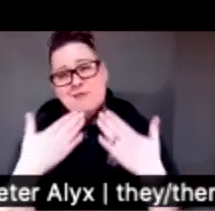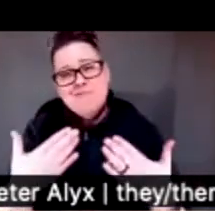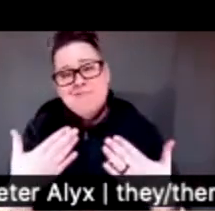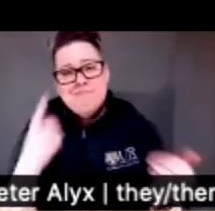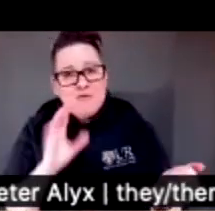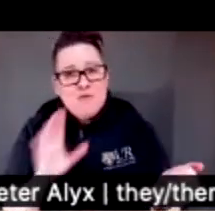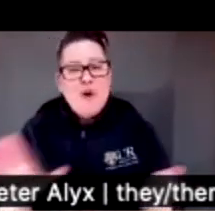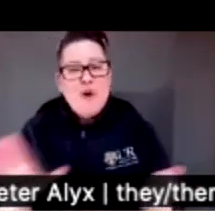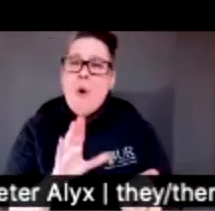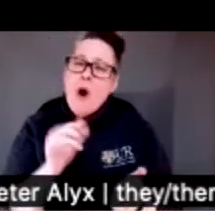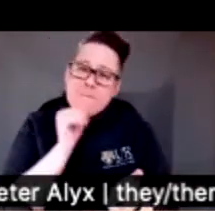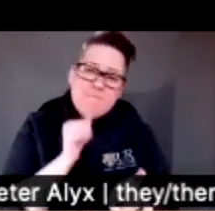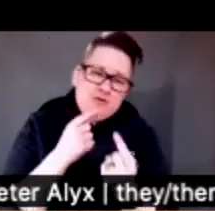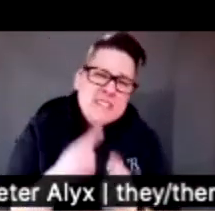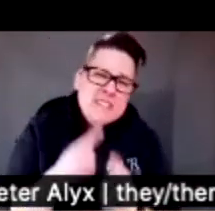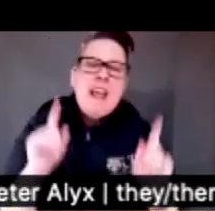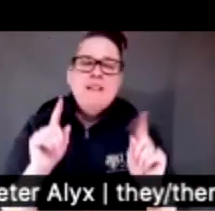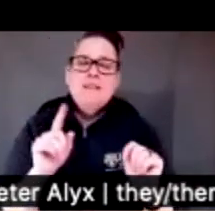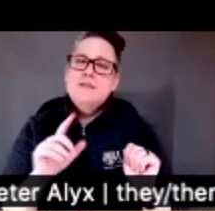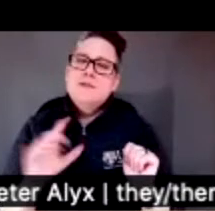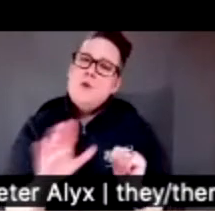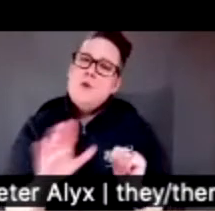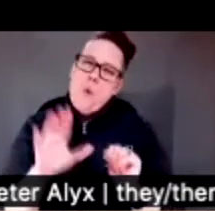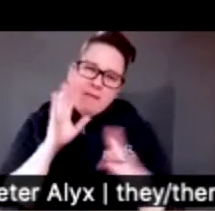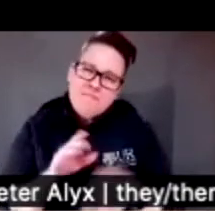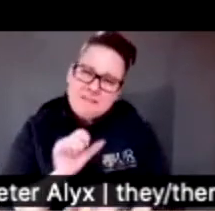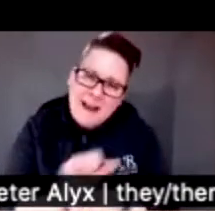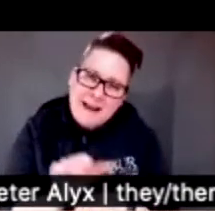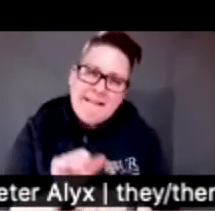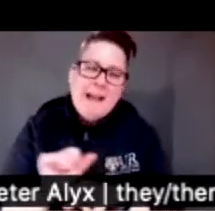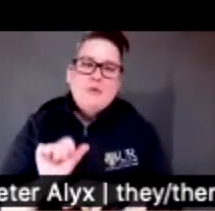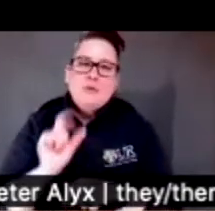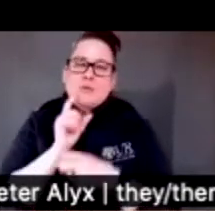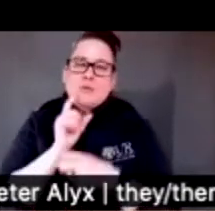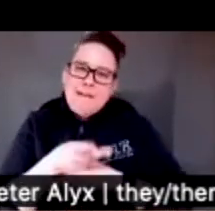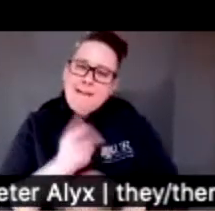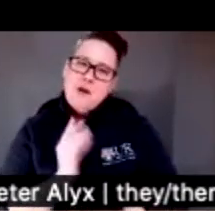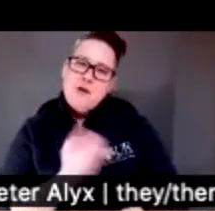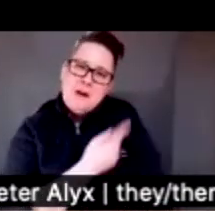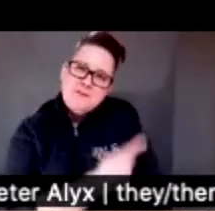your resilience and dedication in care and for our patients.